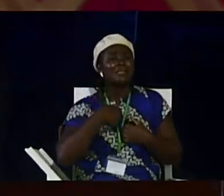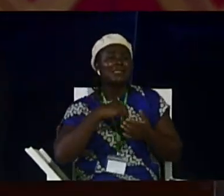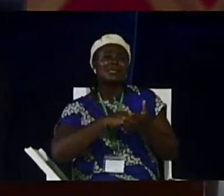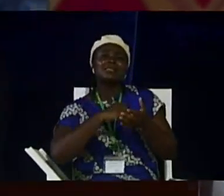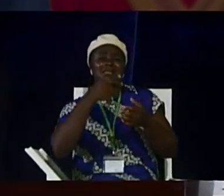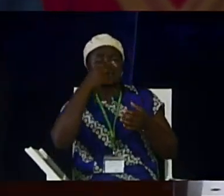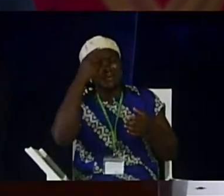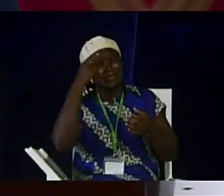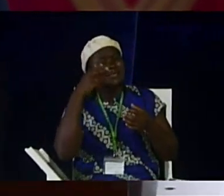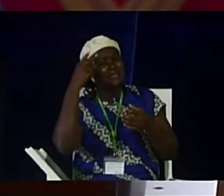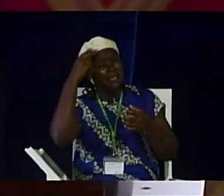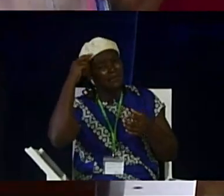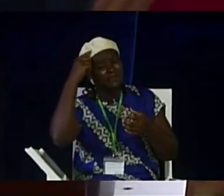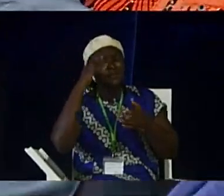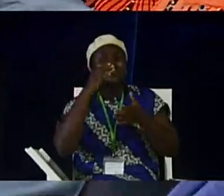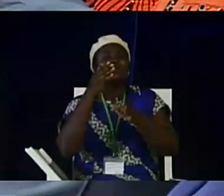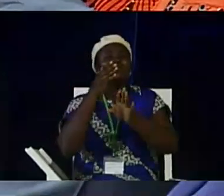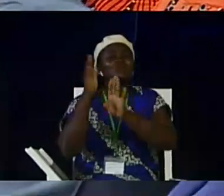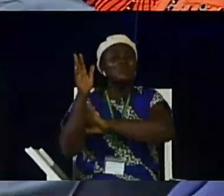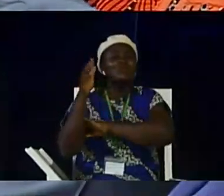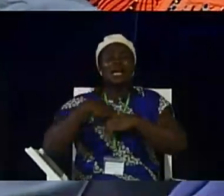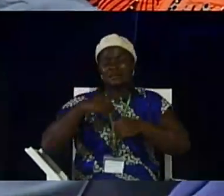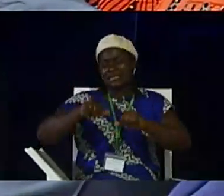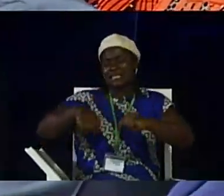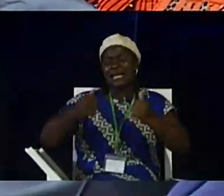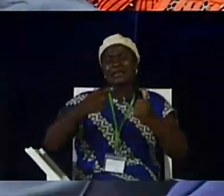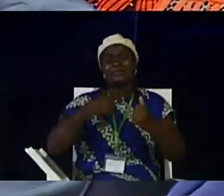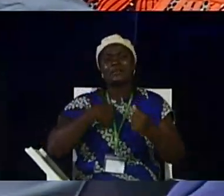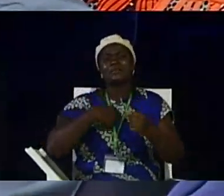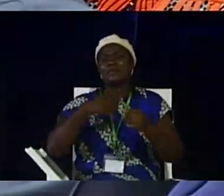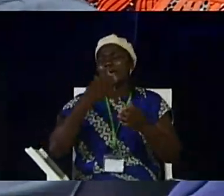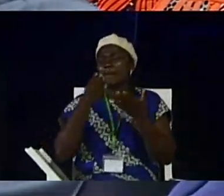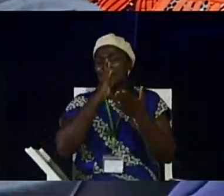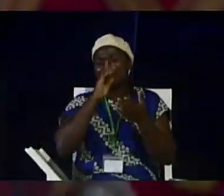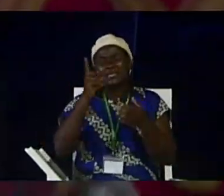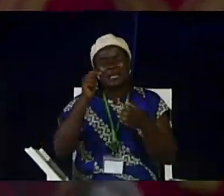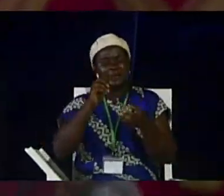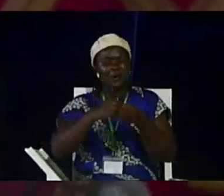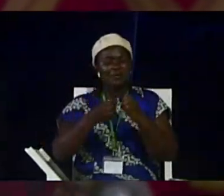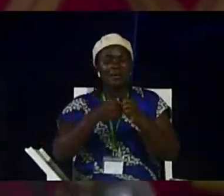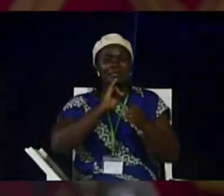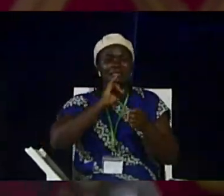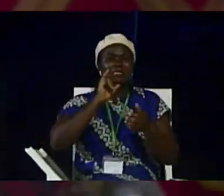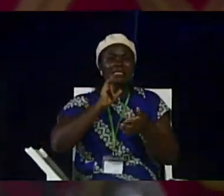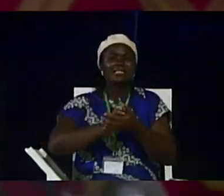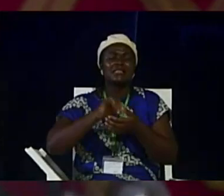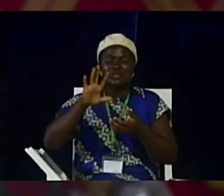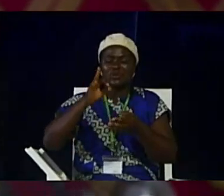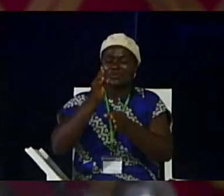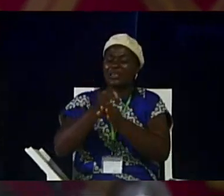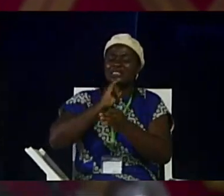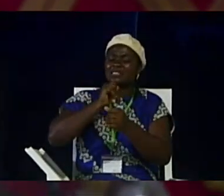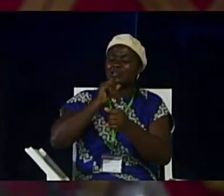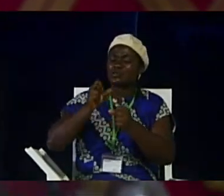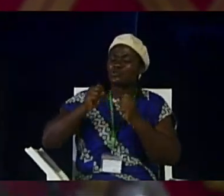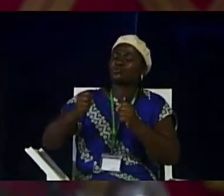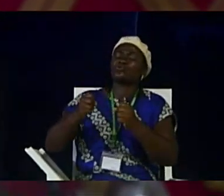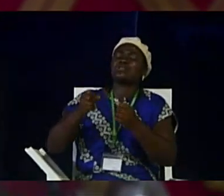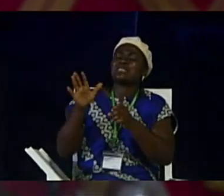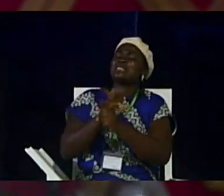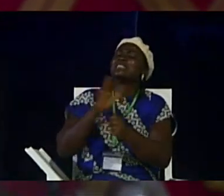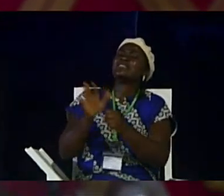was asking for. Maybe the problem is your faith was not strong enough to latch on.